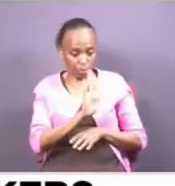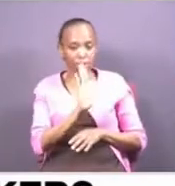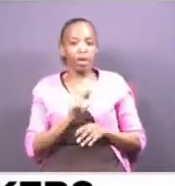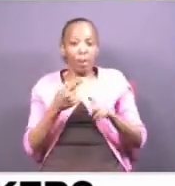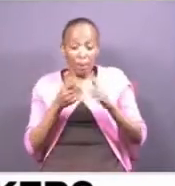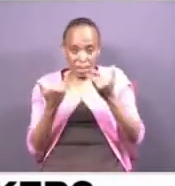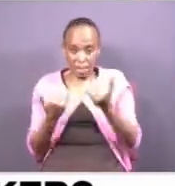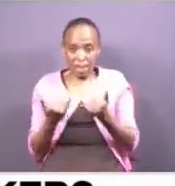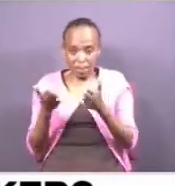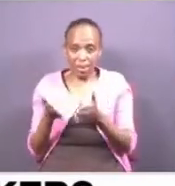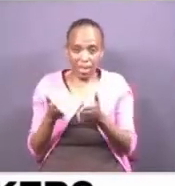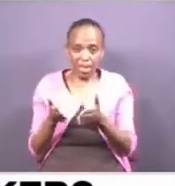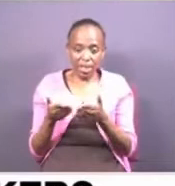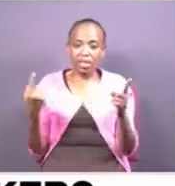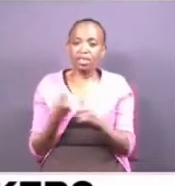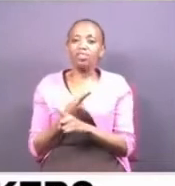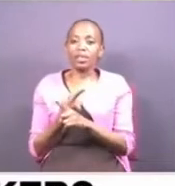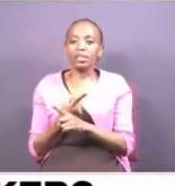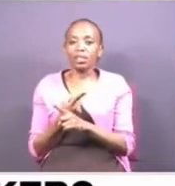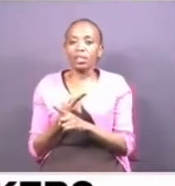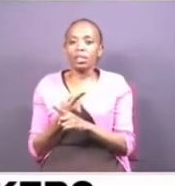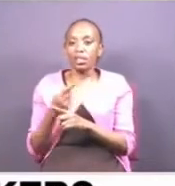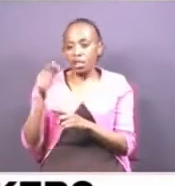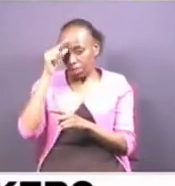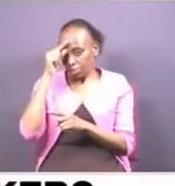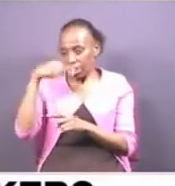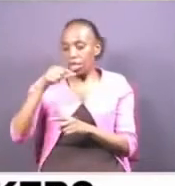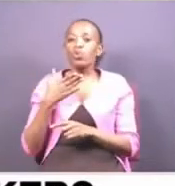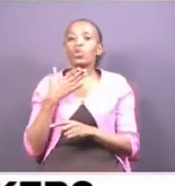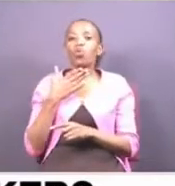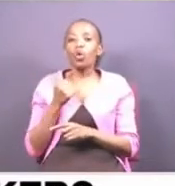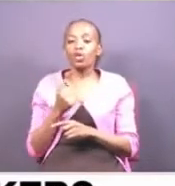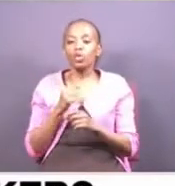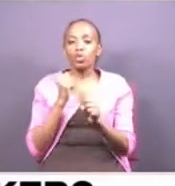now these are a different regime, and we would like to work with